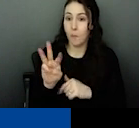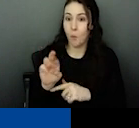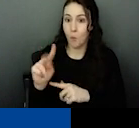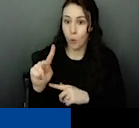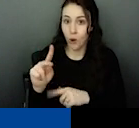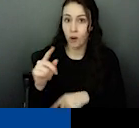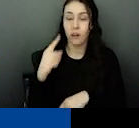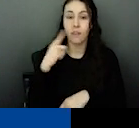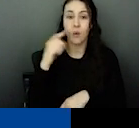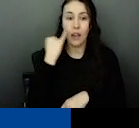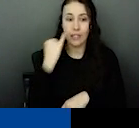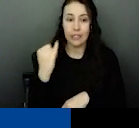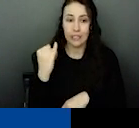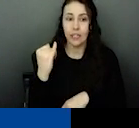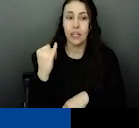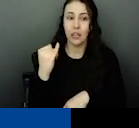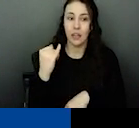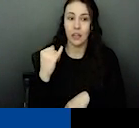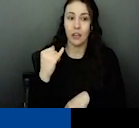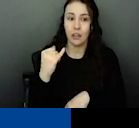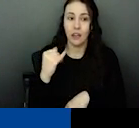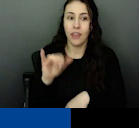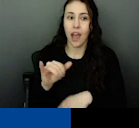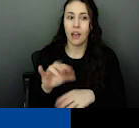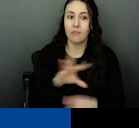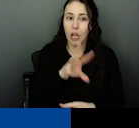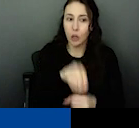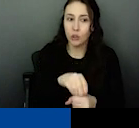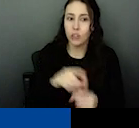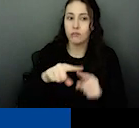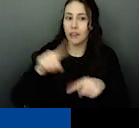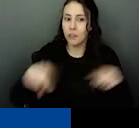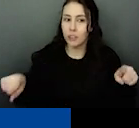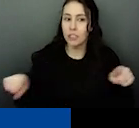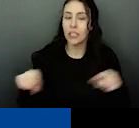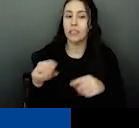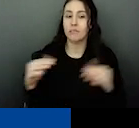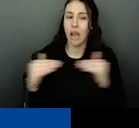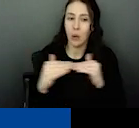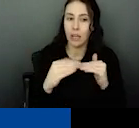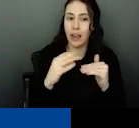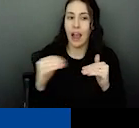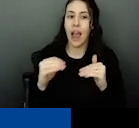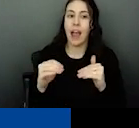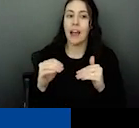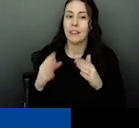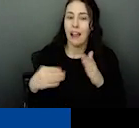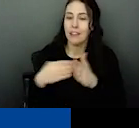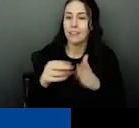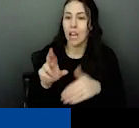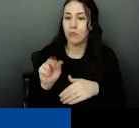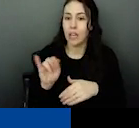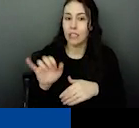diversity, equity, and anti-racism. And so it's important as we're doing this work, this IDEA work,